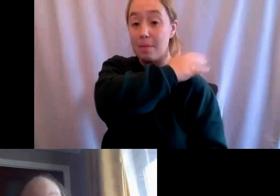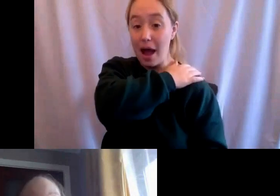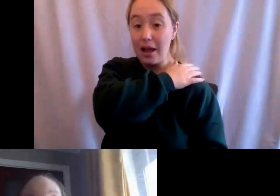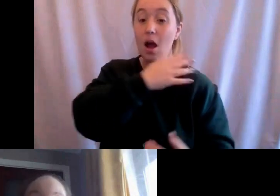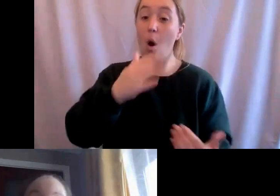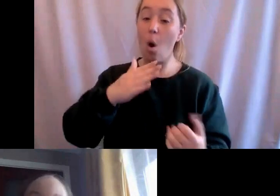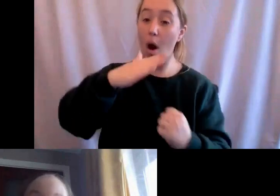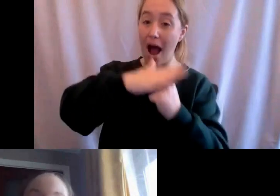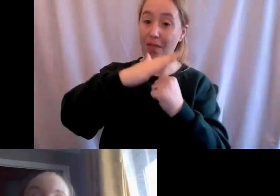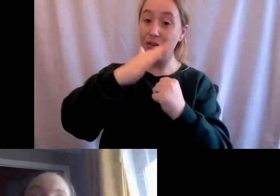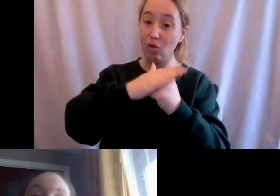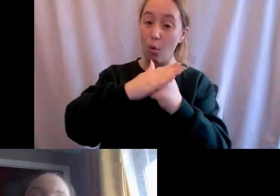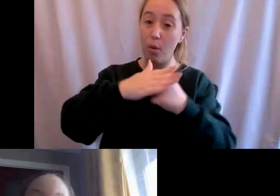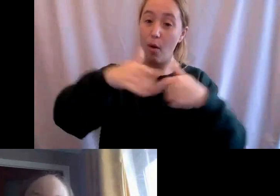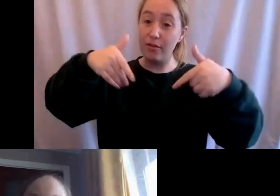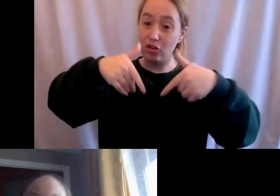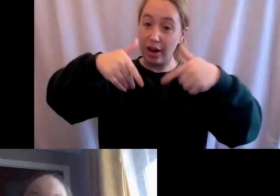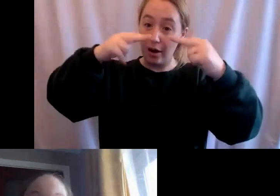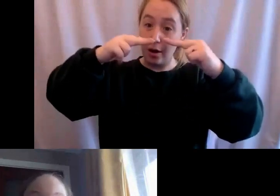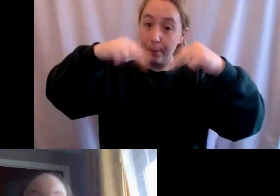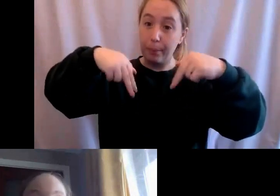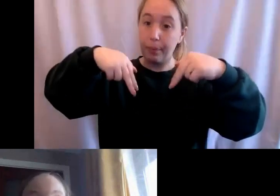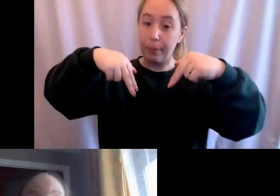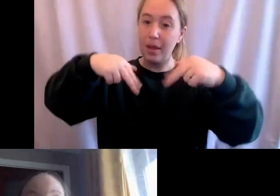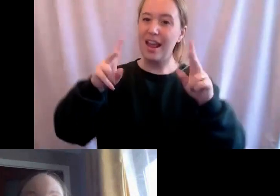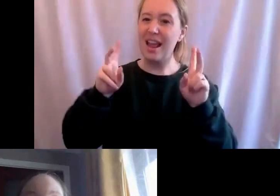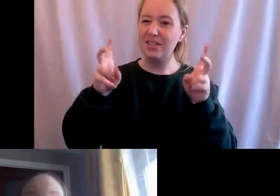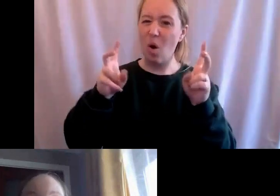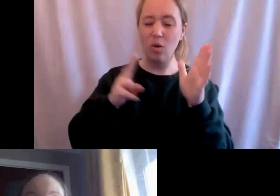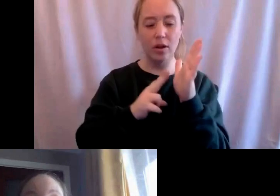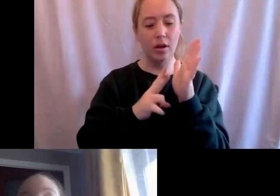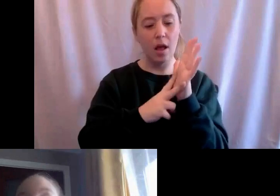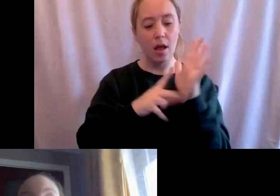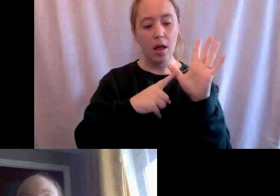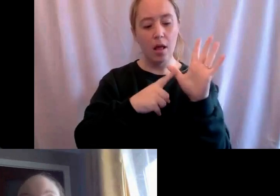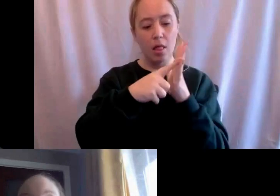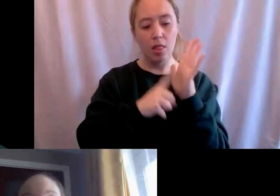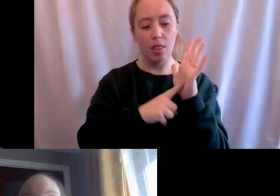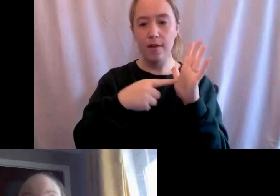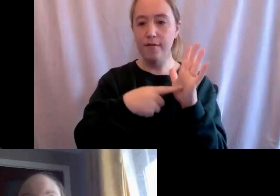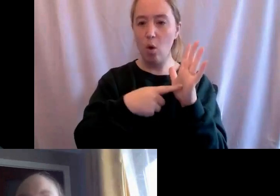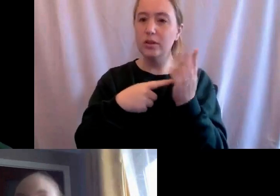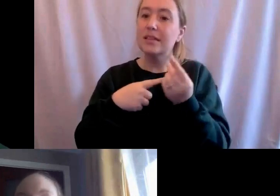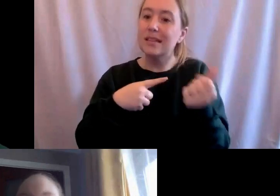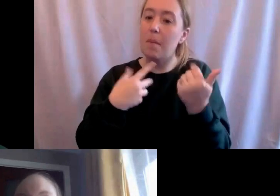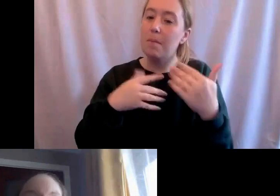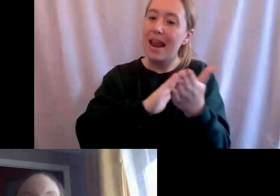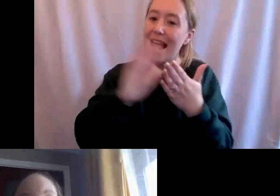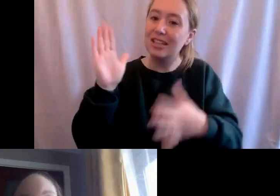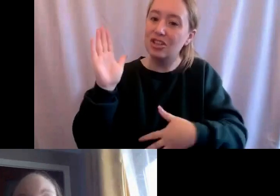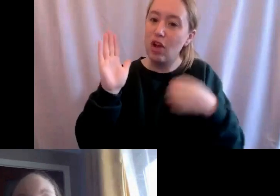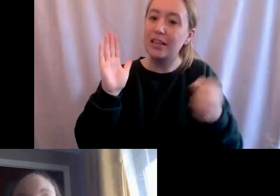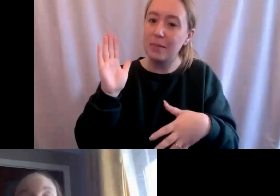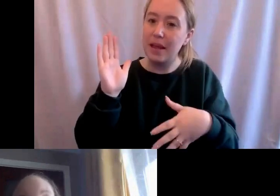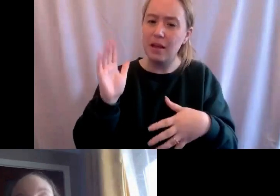of the vagina can come down. We call that the vault in patients that have had a hysterectomy. Lots of patients will say to me, but how can I